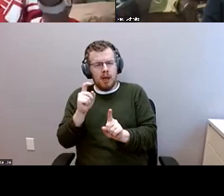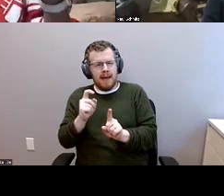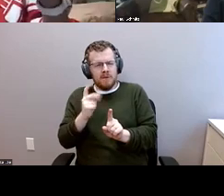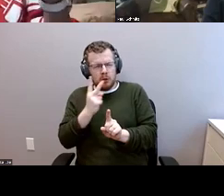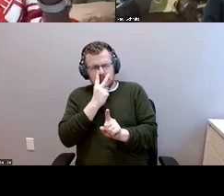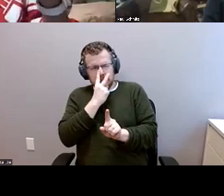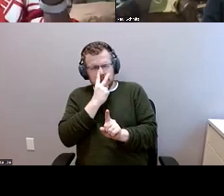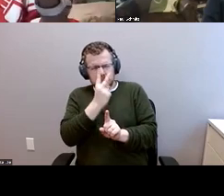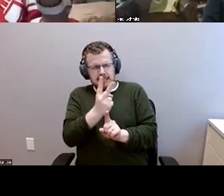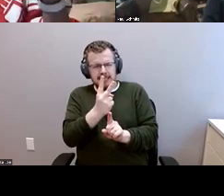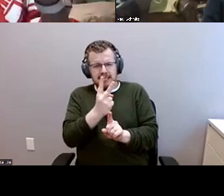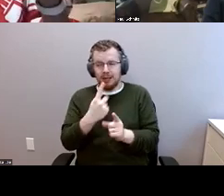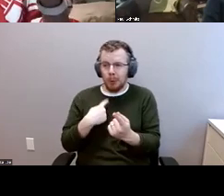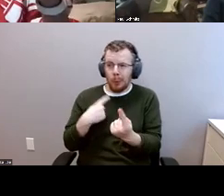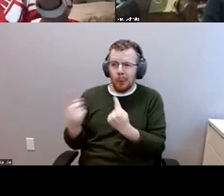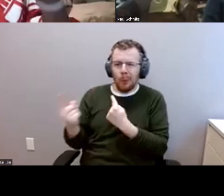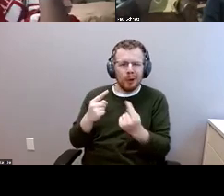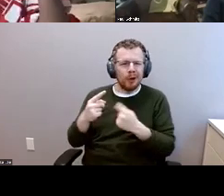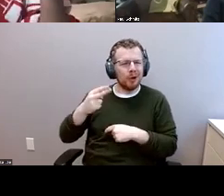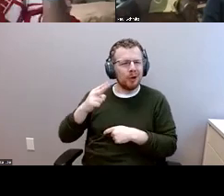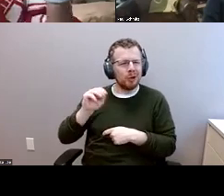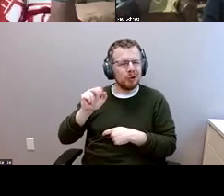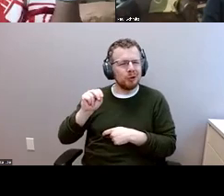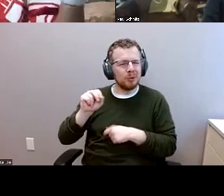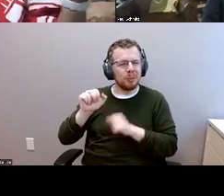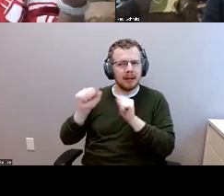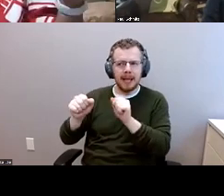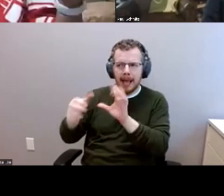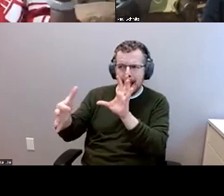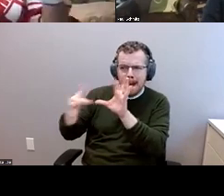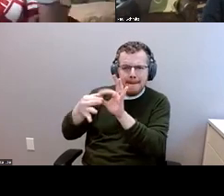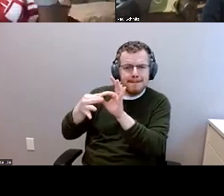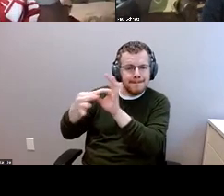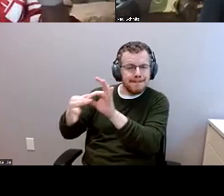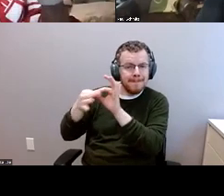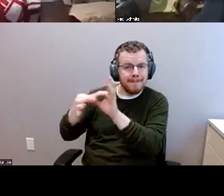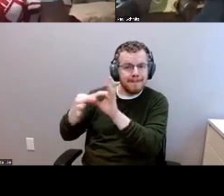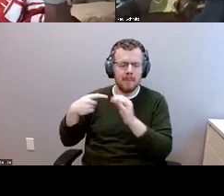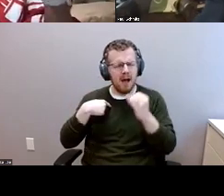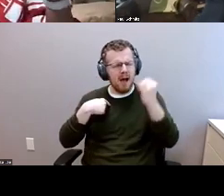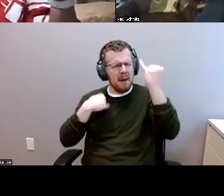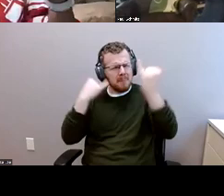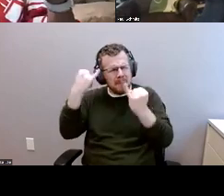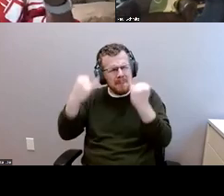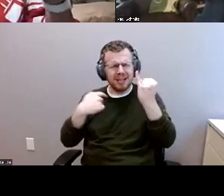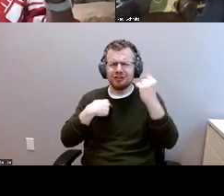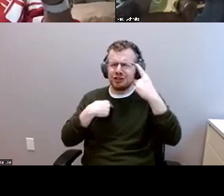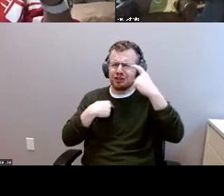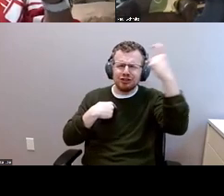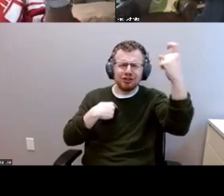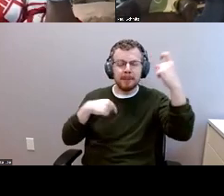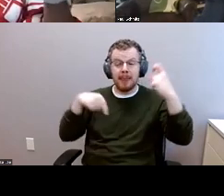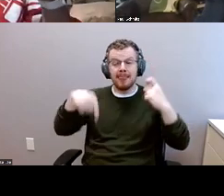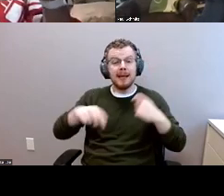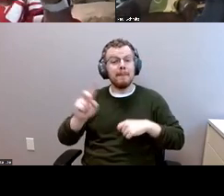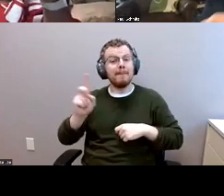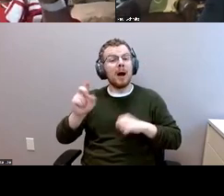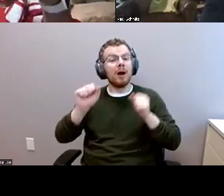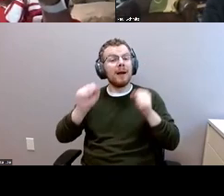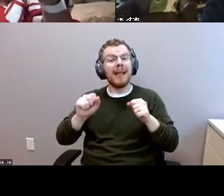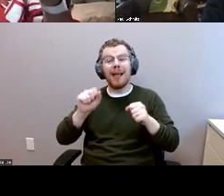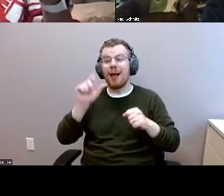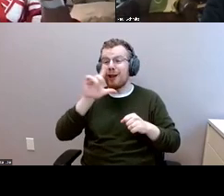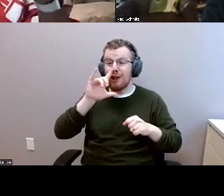in our most human and fundamental ways. And I imagine and dream of what our democracy won't just look like, but what it will